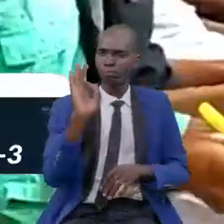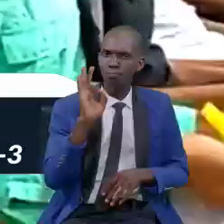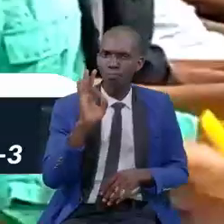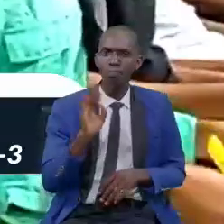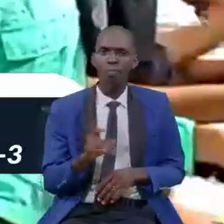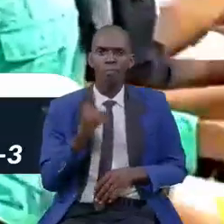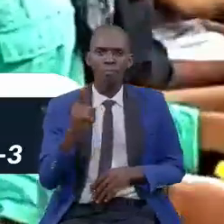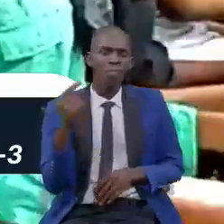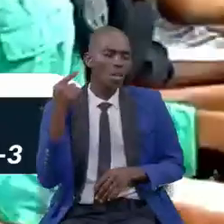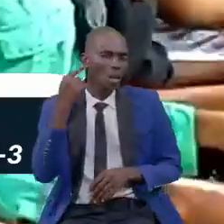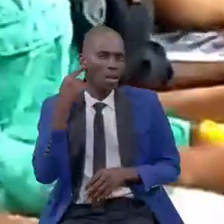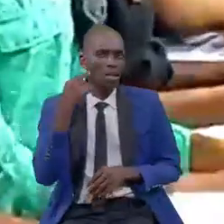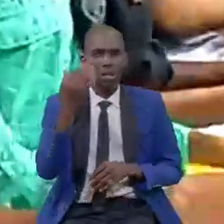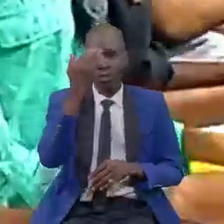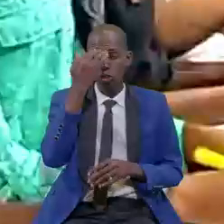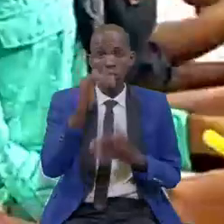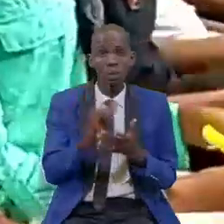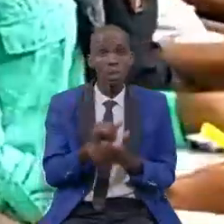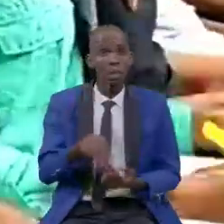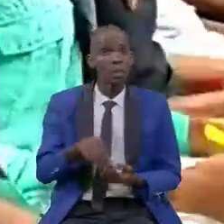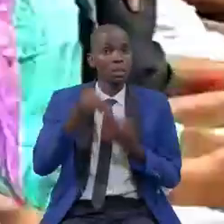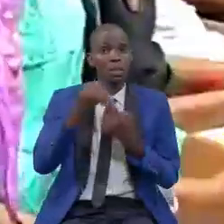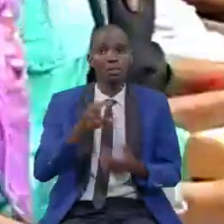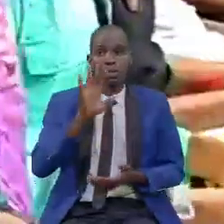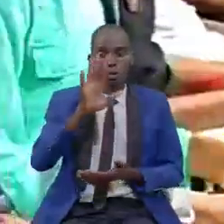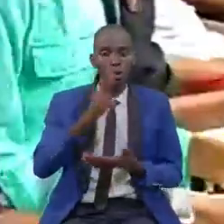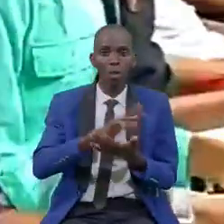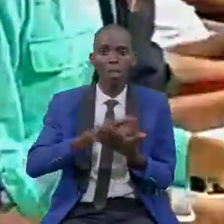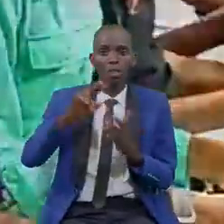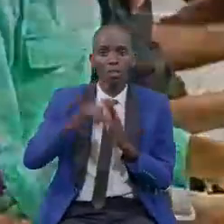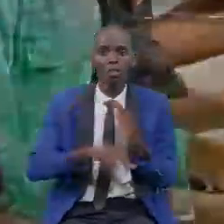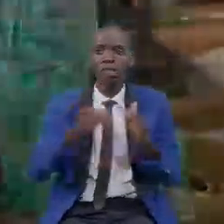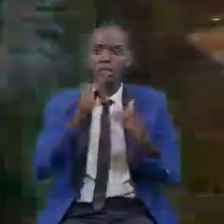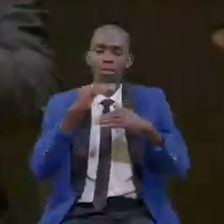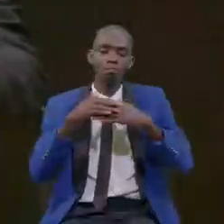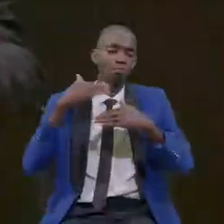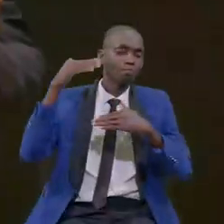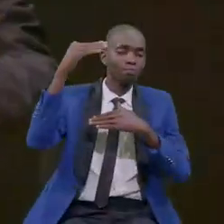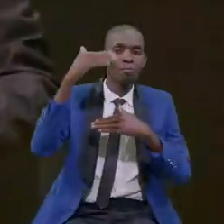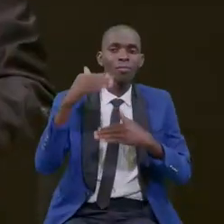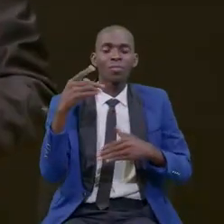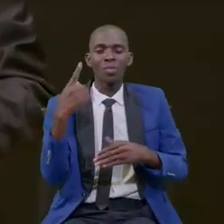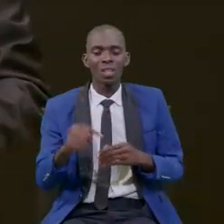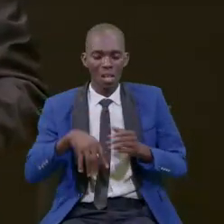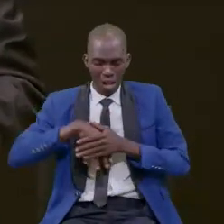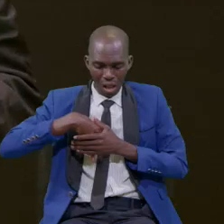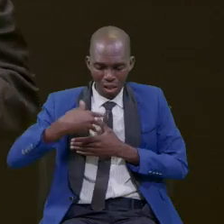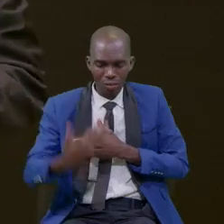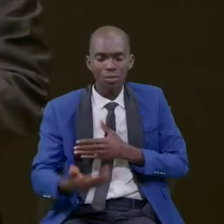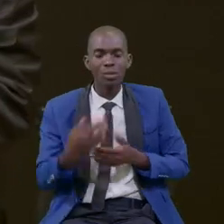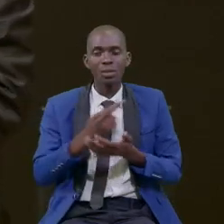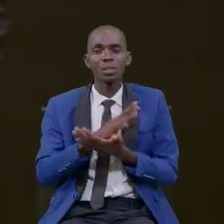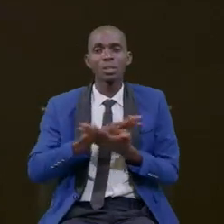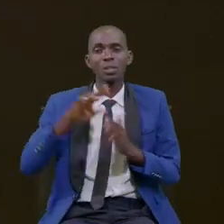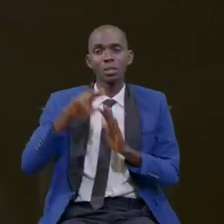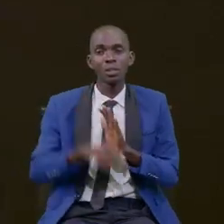your righteousness shall exceed the righteousness, that the outward righteousness, external